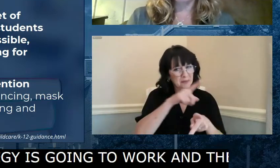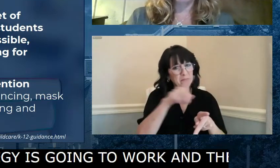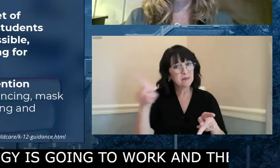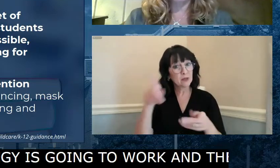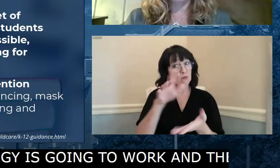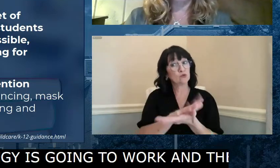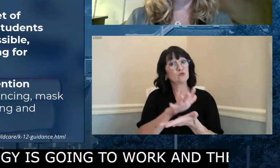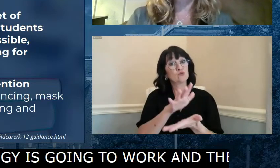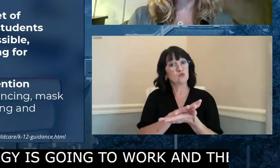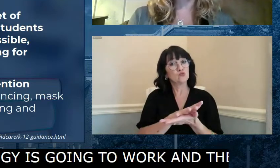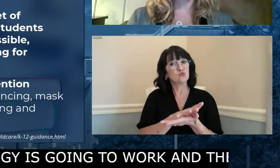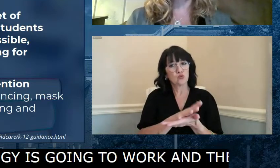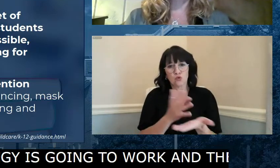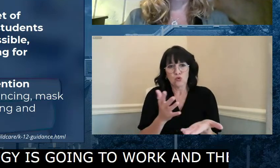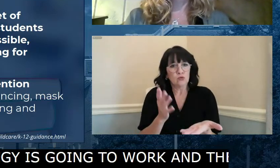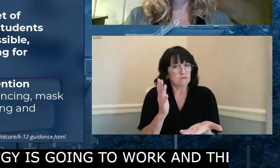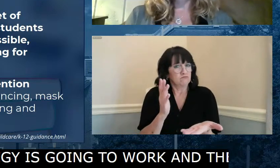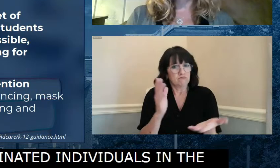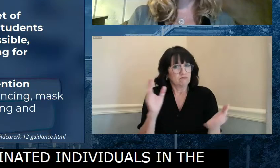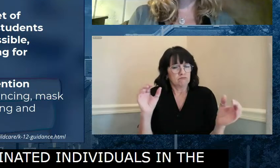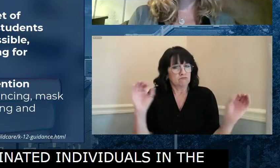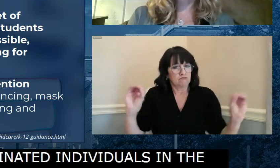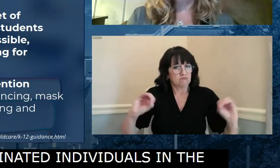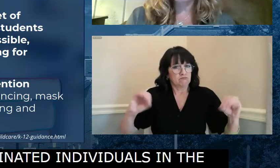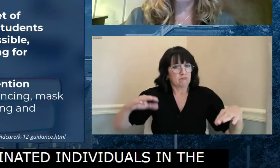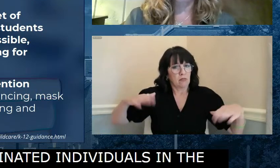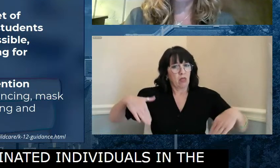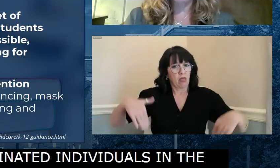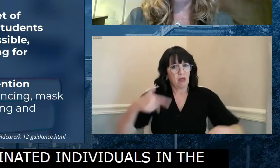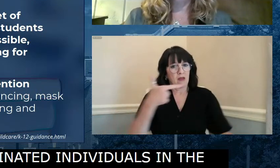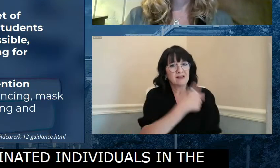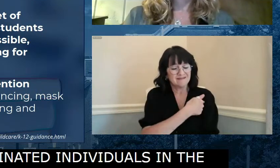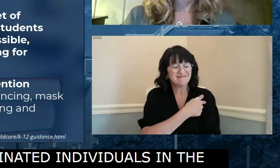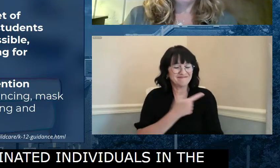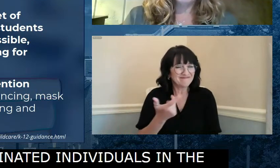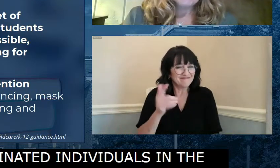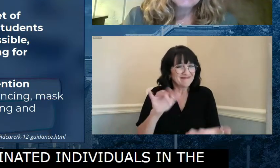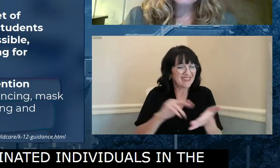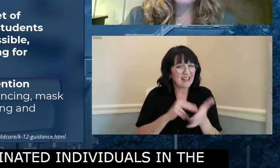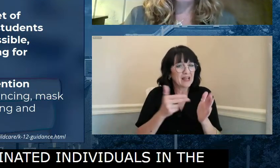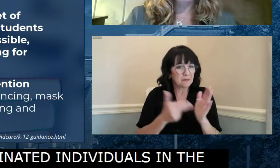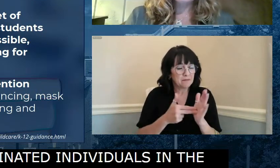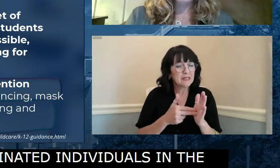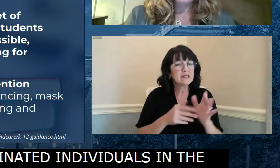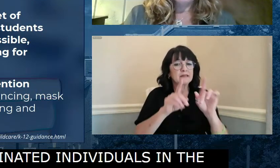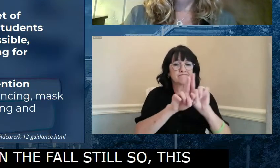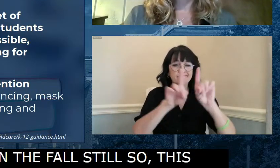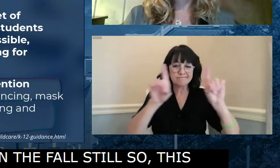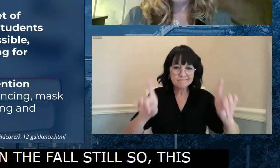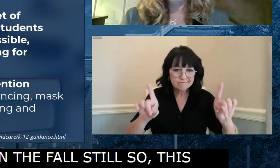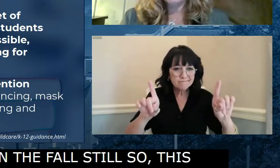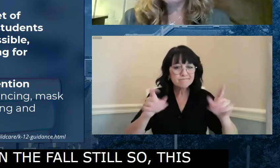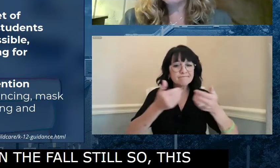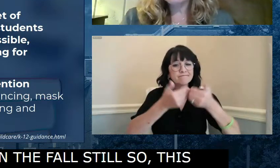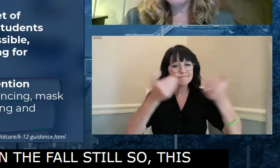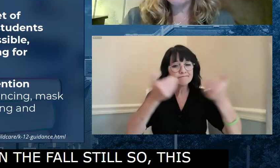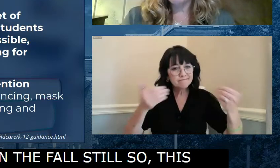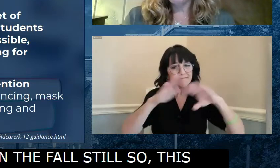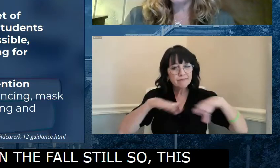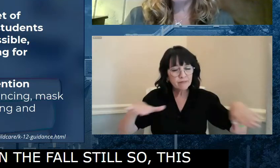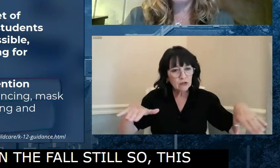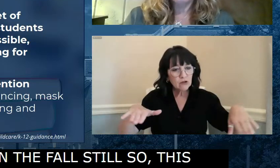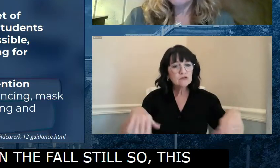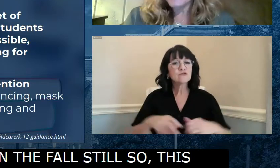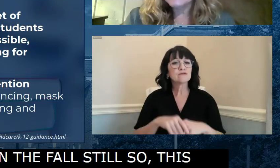setting, or there will be in the fall still. So this physical distancing, mask use, routine testing